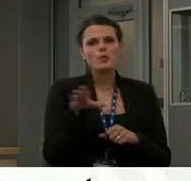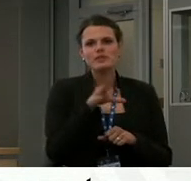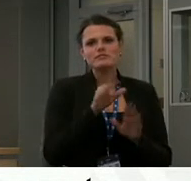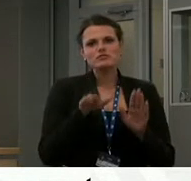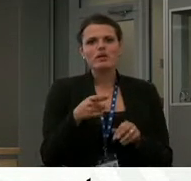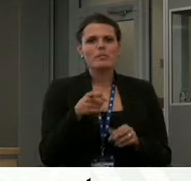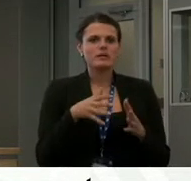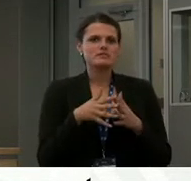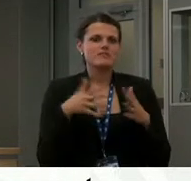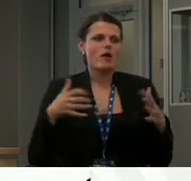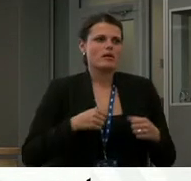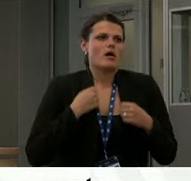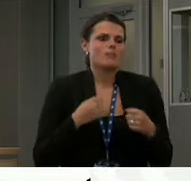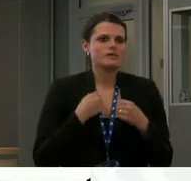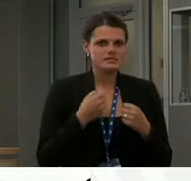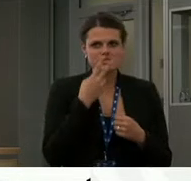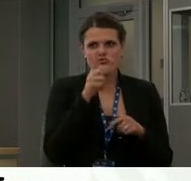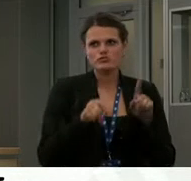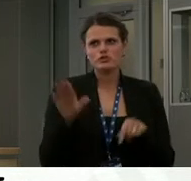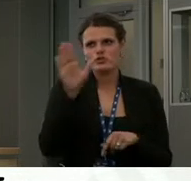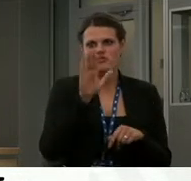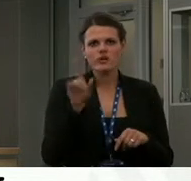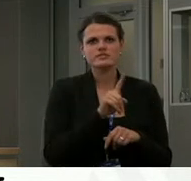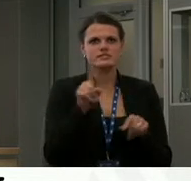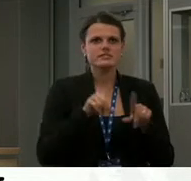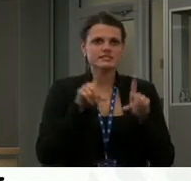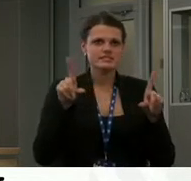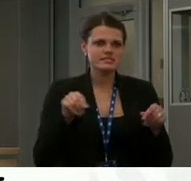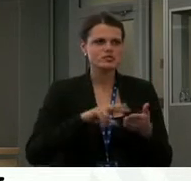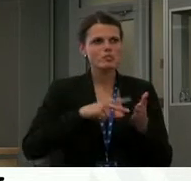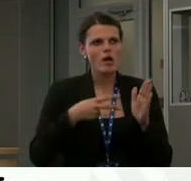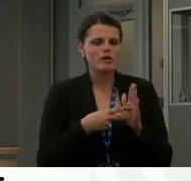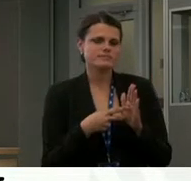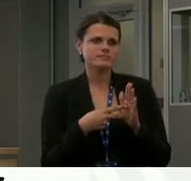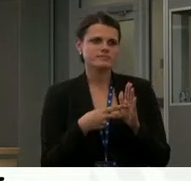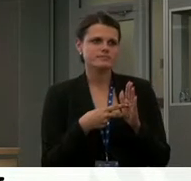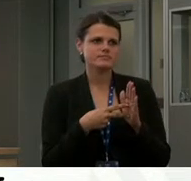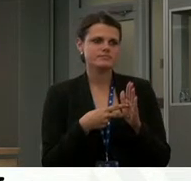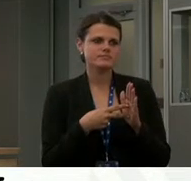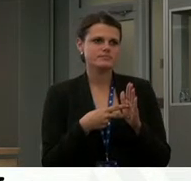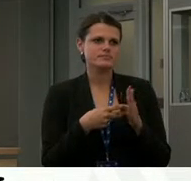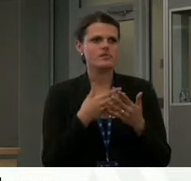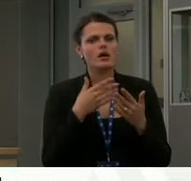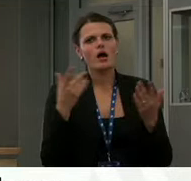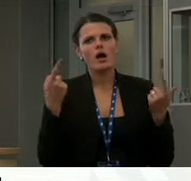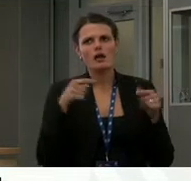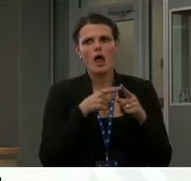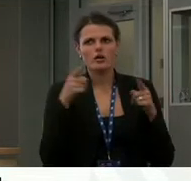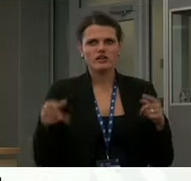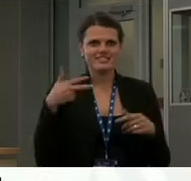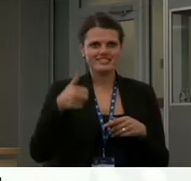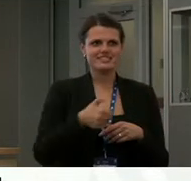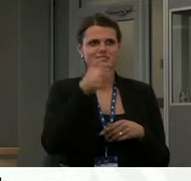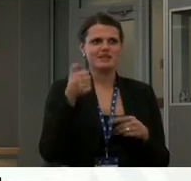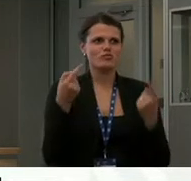for more ambition. I've seen some member states that have deinstitutionalization strategies with a time frame of 30